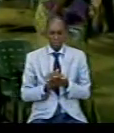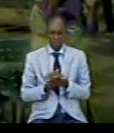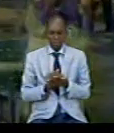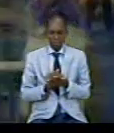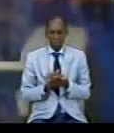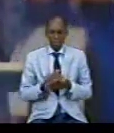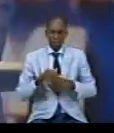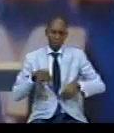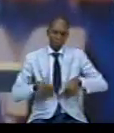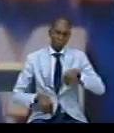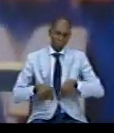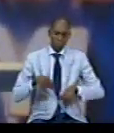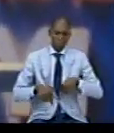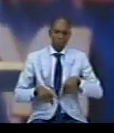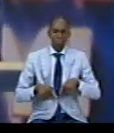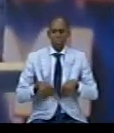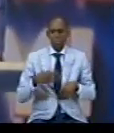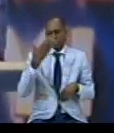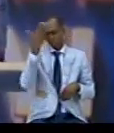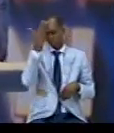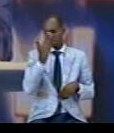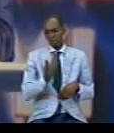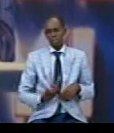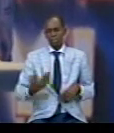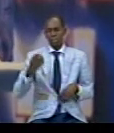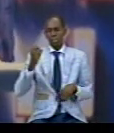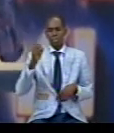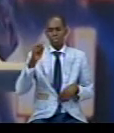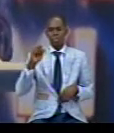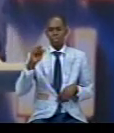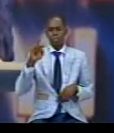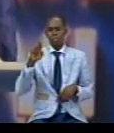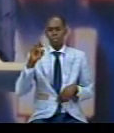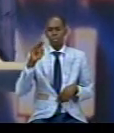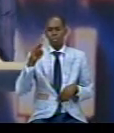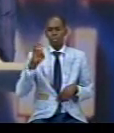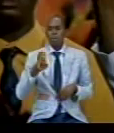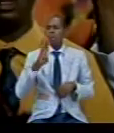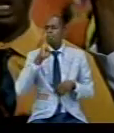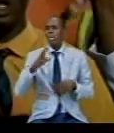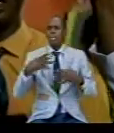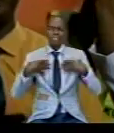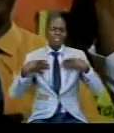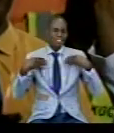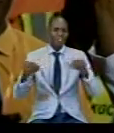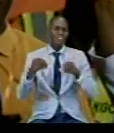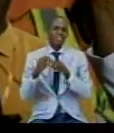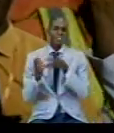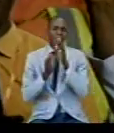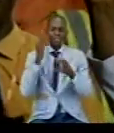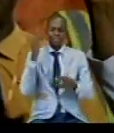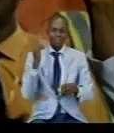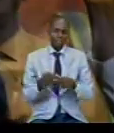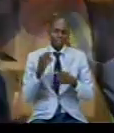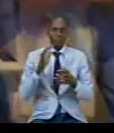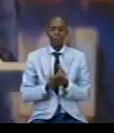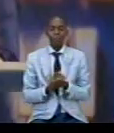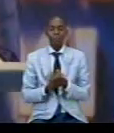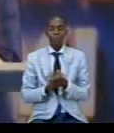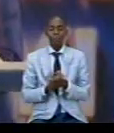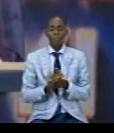Paralysis, stroke, I command be healed in Jesus' name. Any